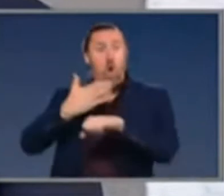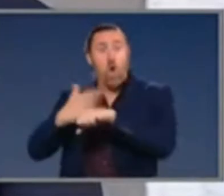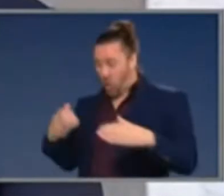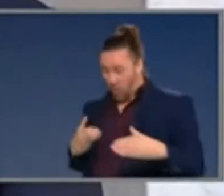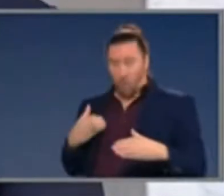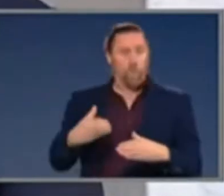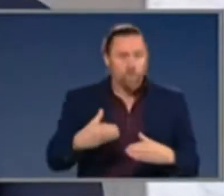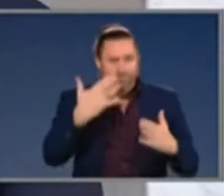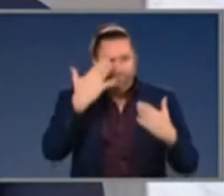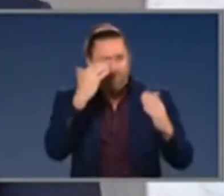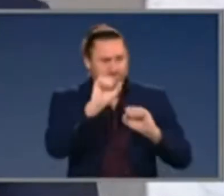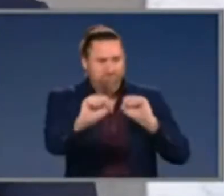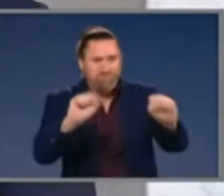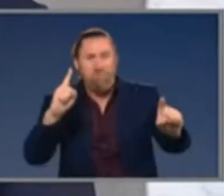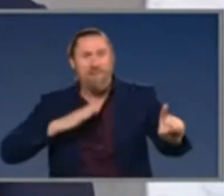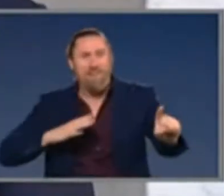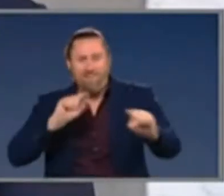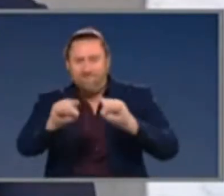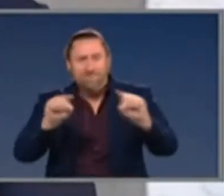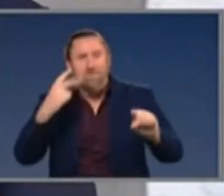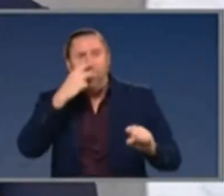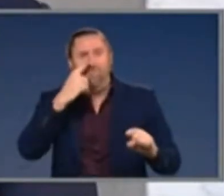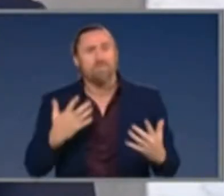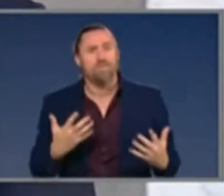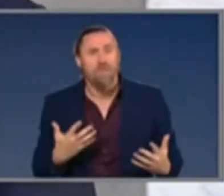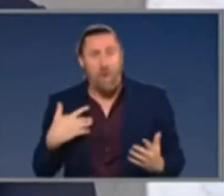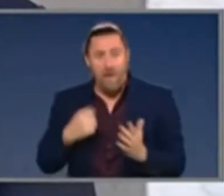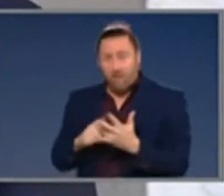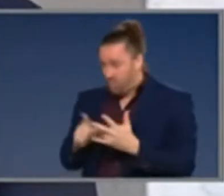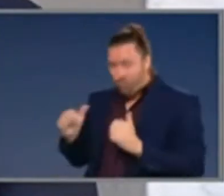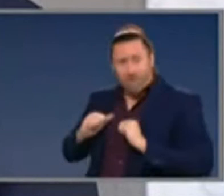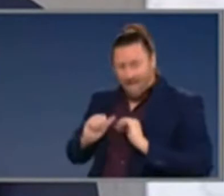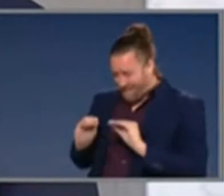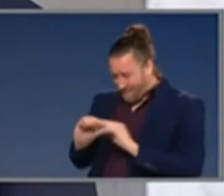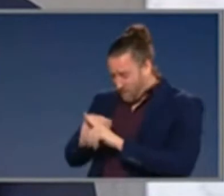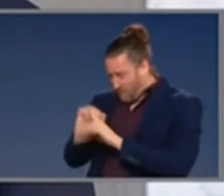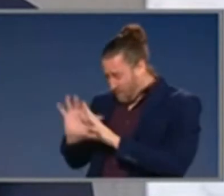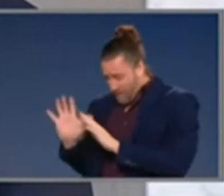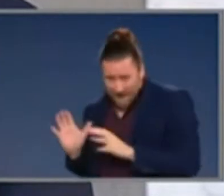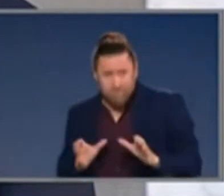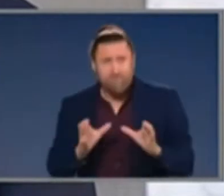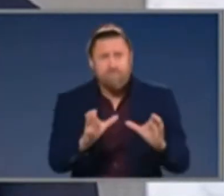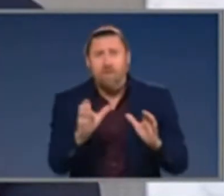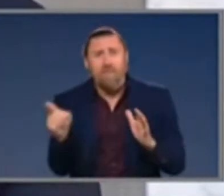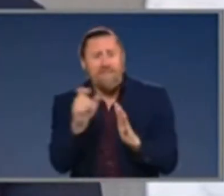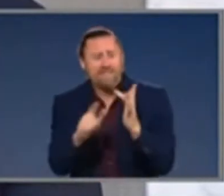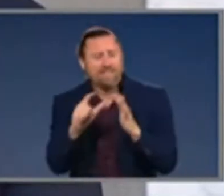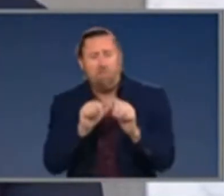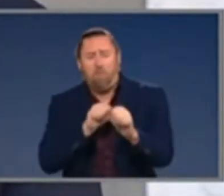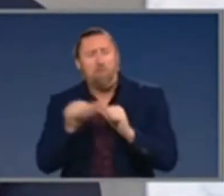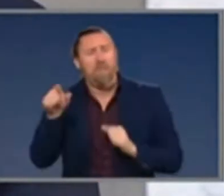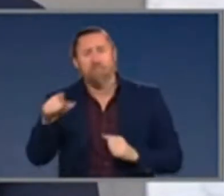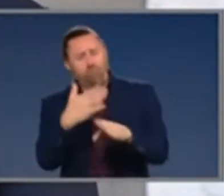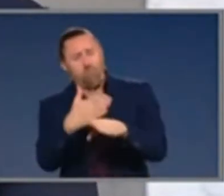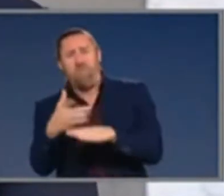usual sources at different levels of training, doing the best that they possibly could under the circumstances. But it